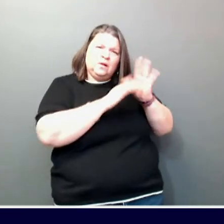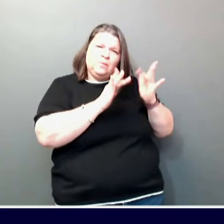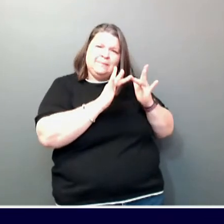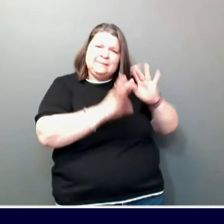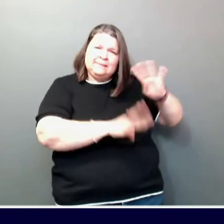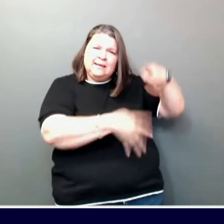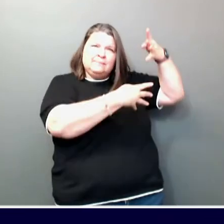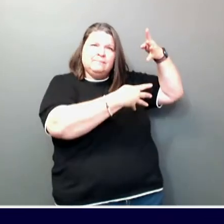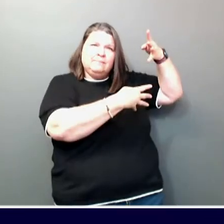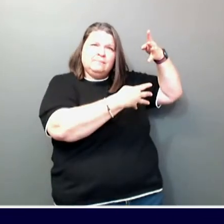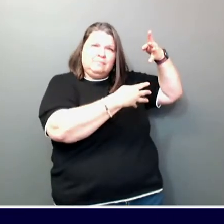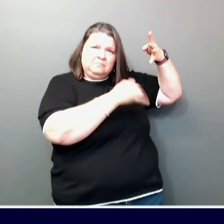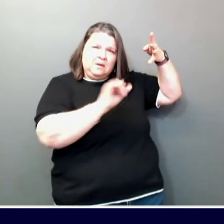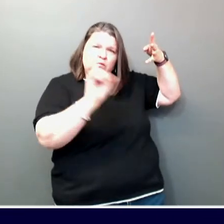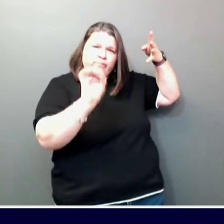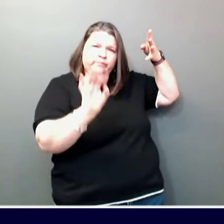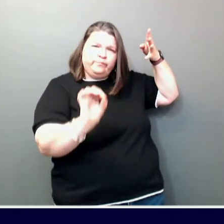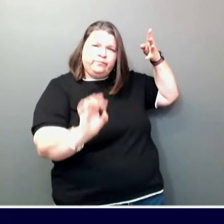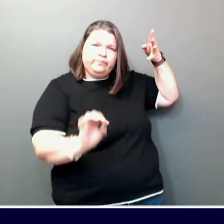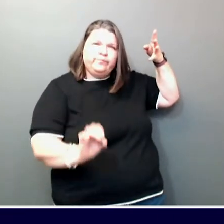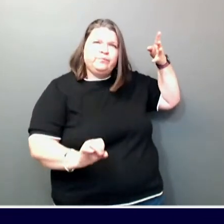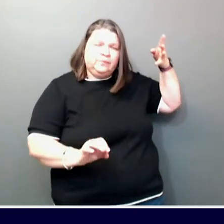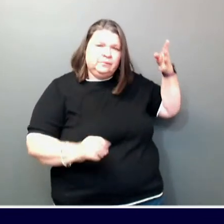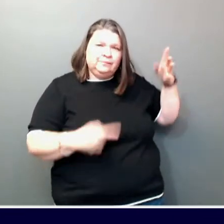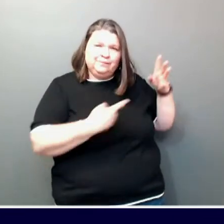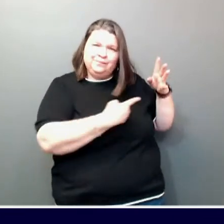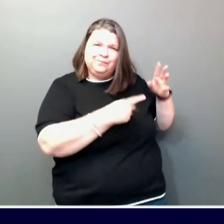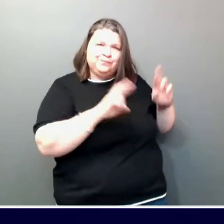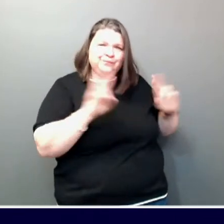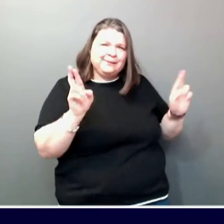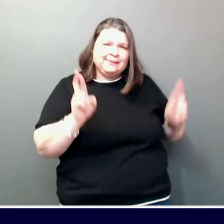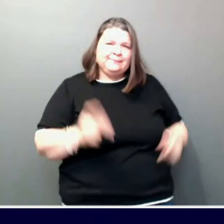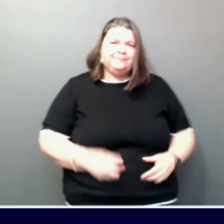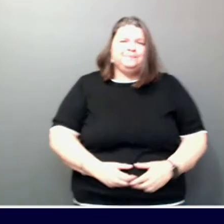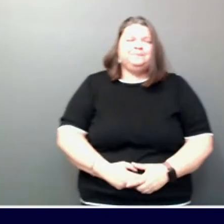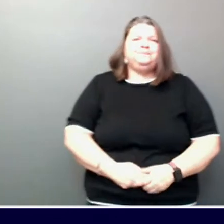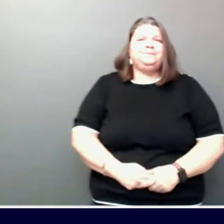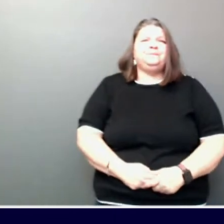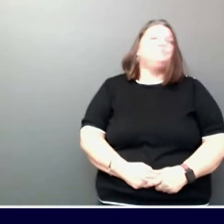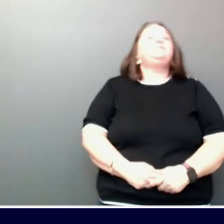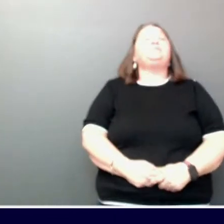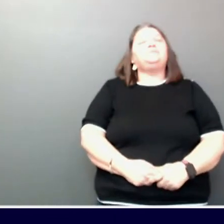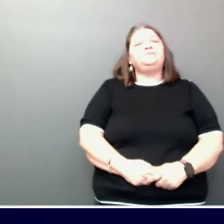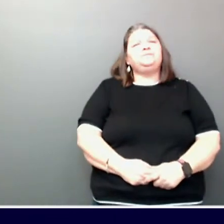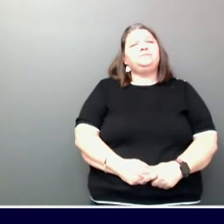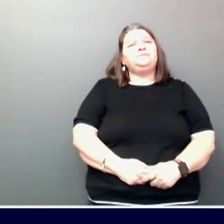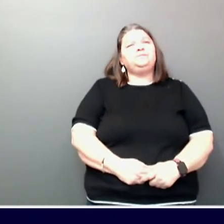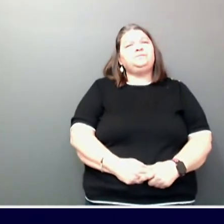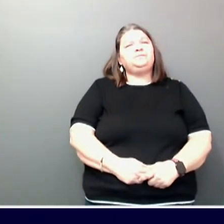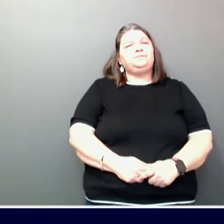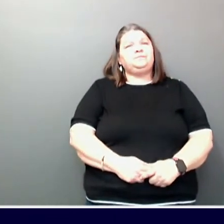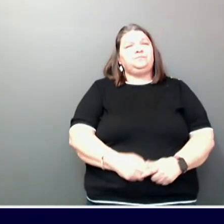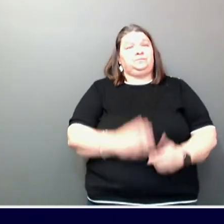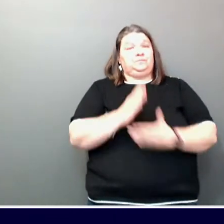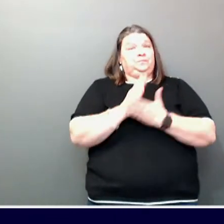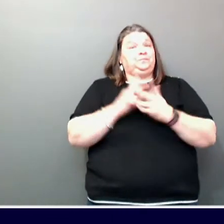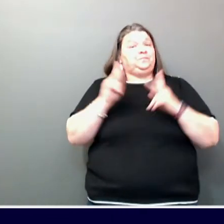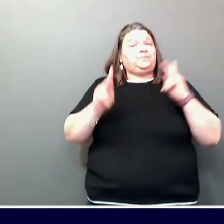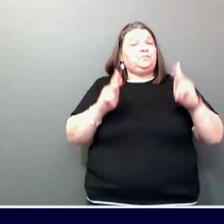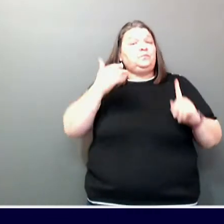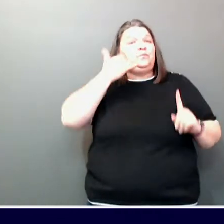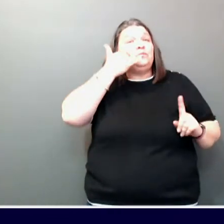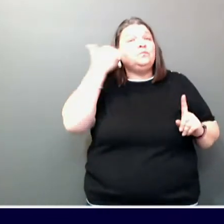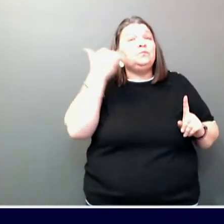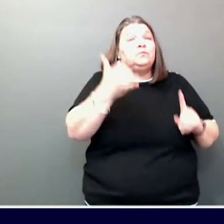And in connection with that, there are people who have asked before they go to a doctor's appointment, and there are some people who are